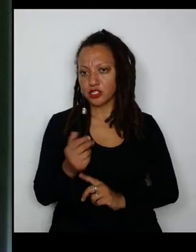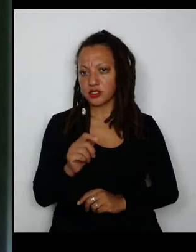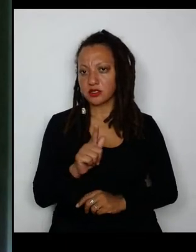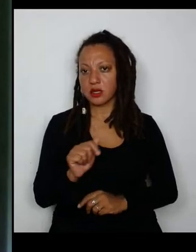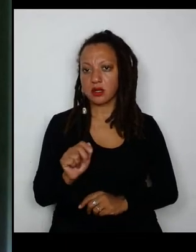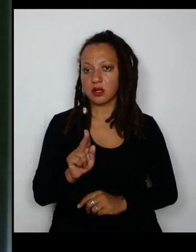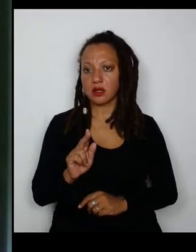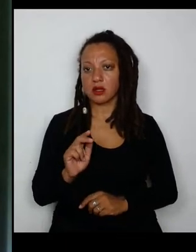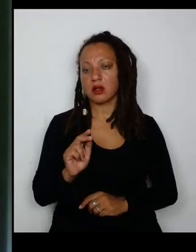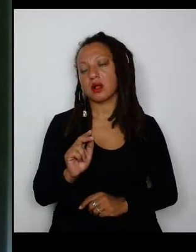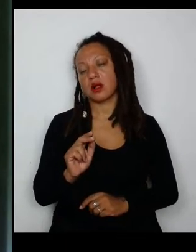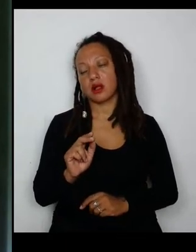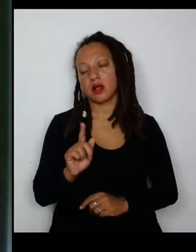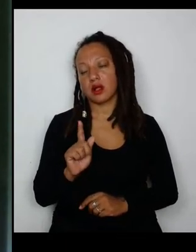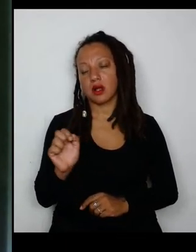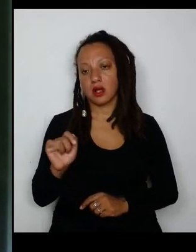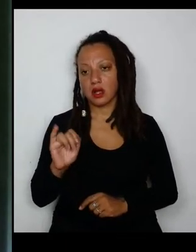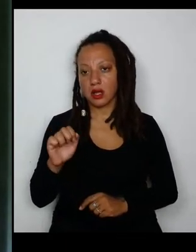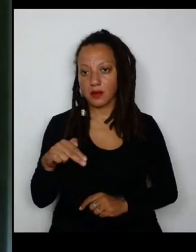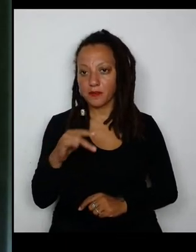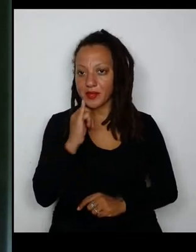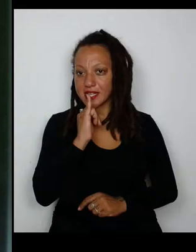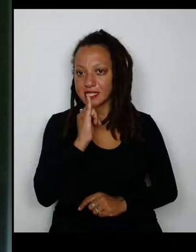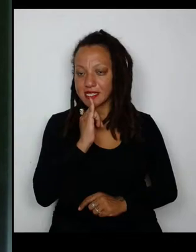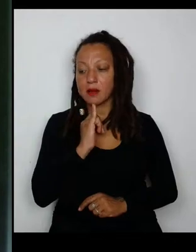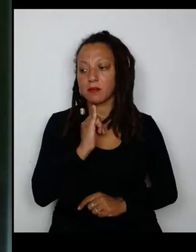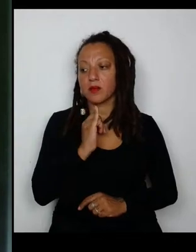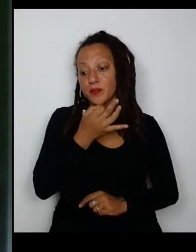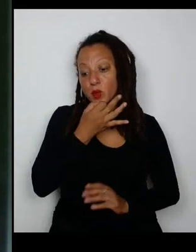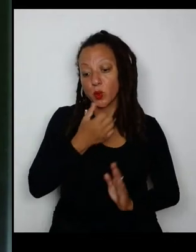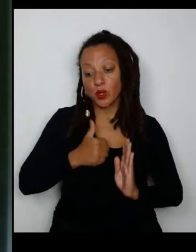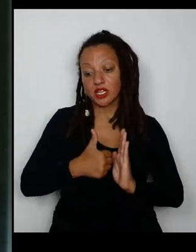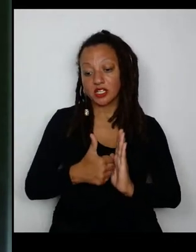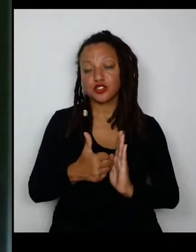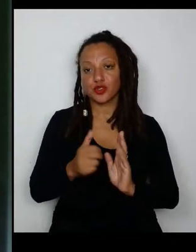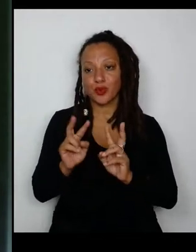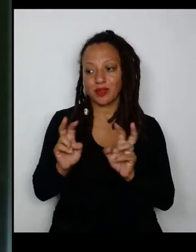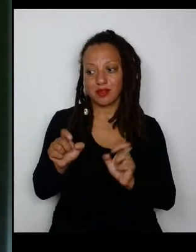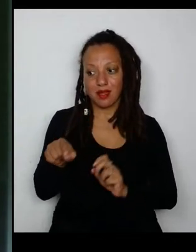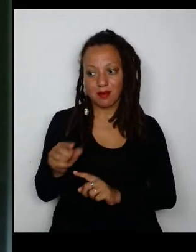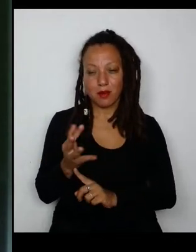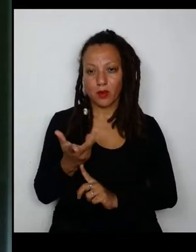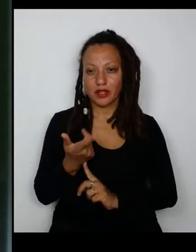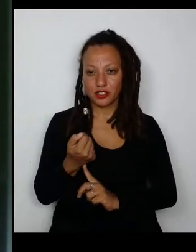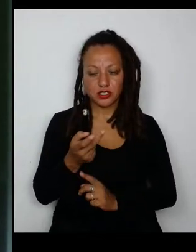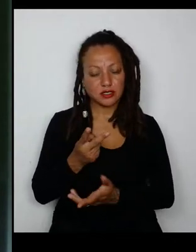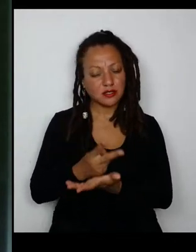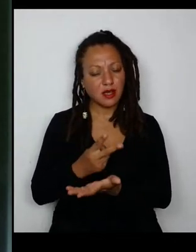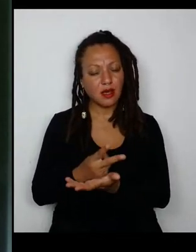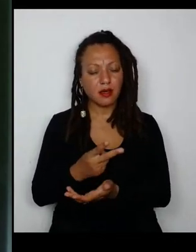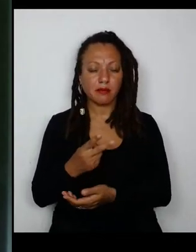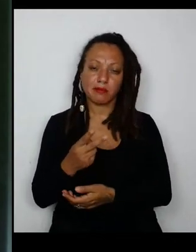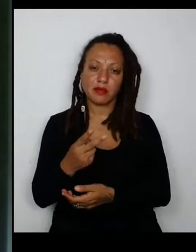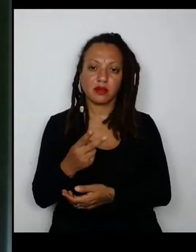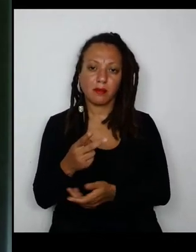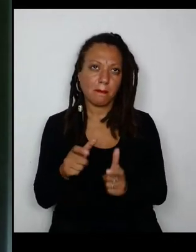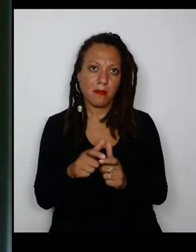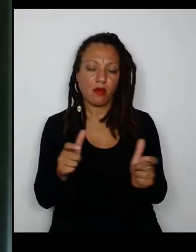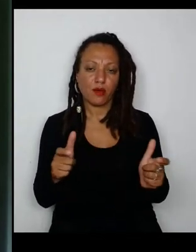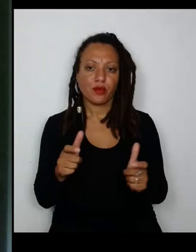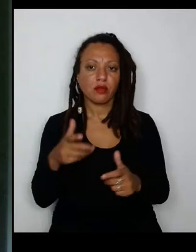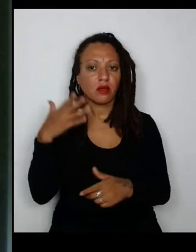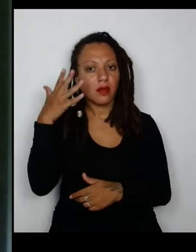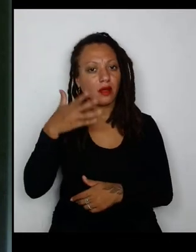gagan ruled the discourse and roger fry famously juxtaposed uh